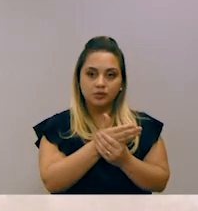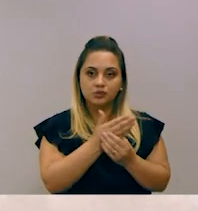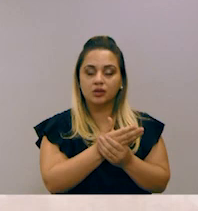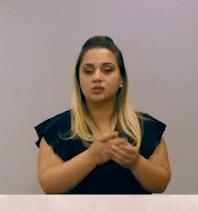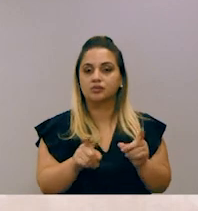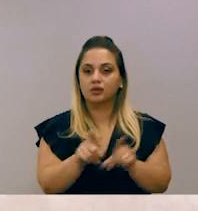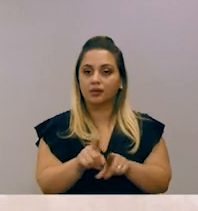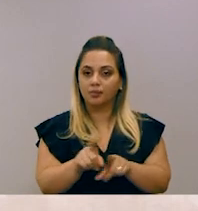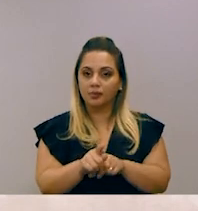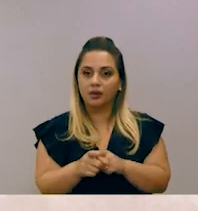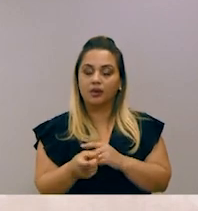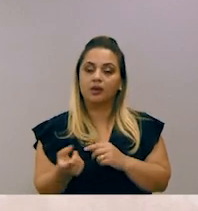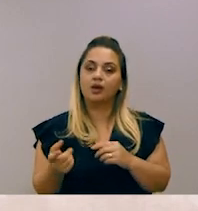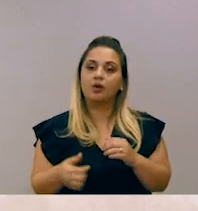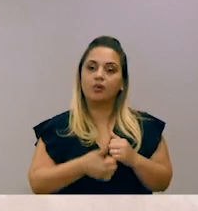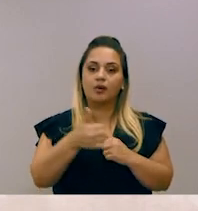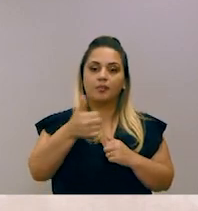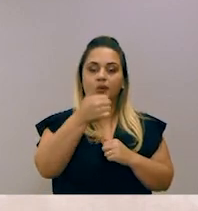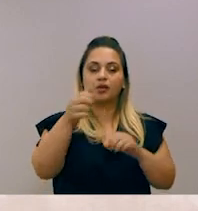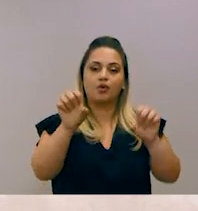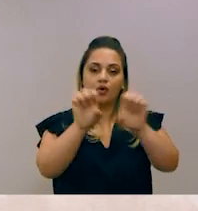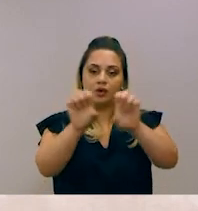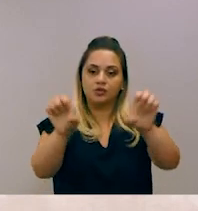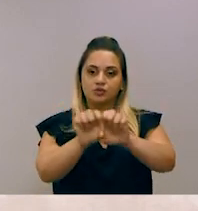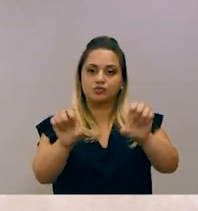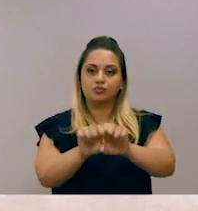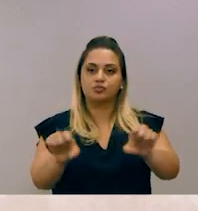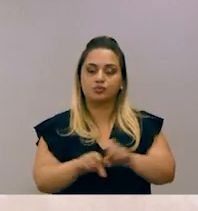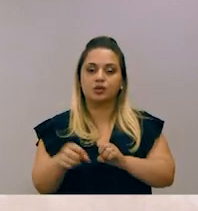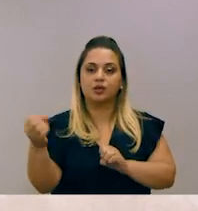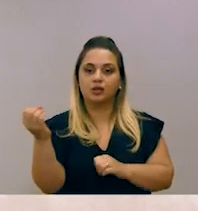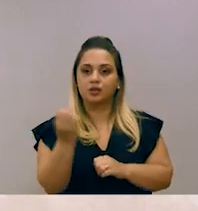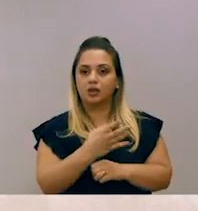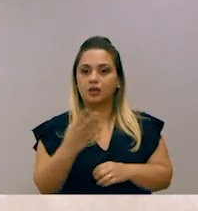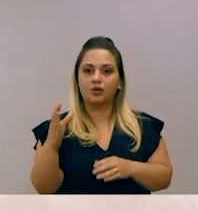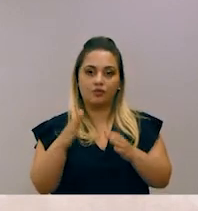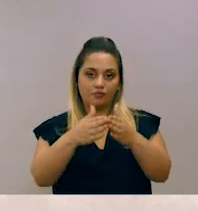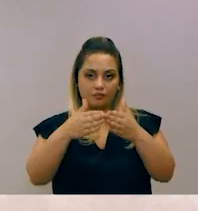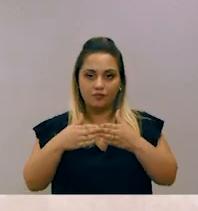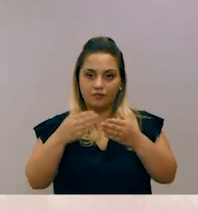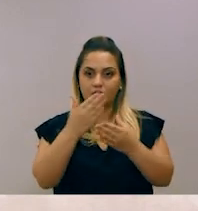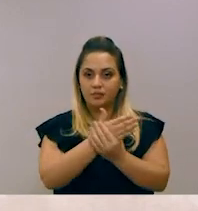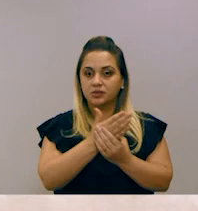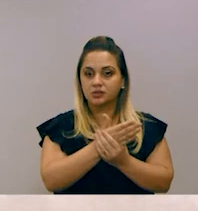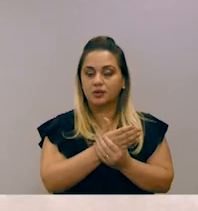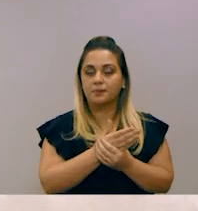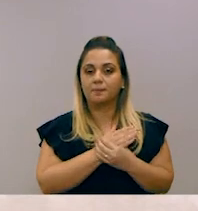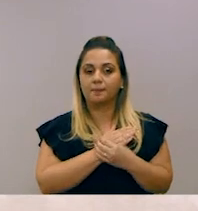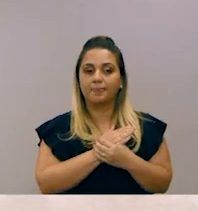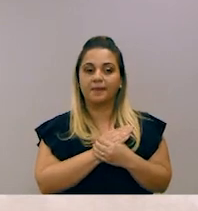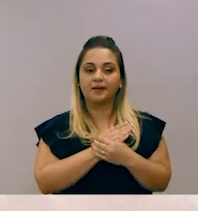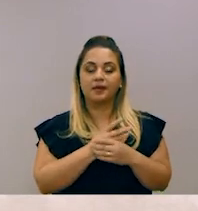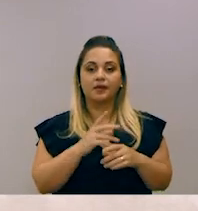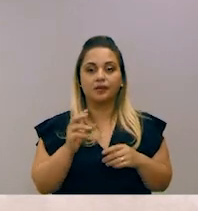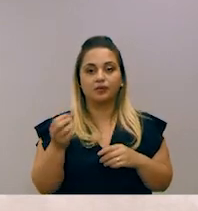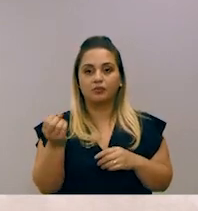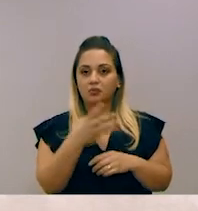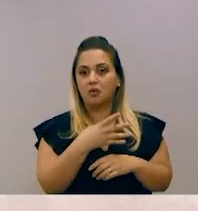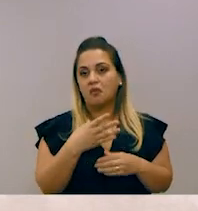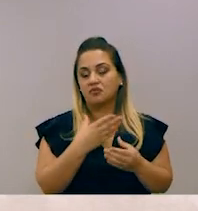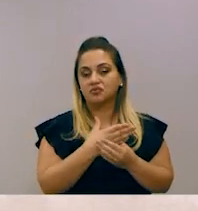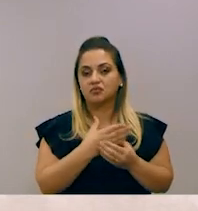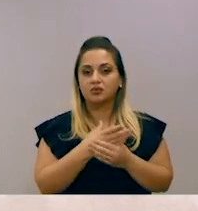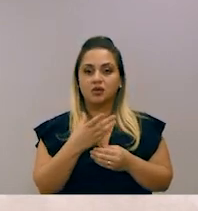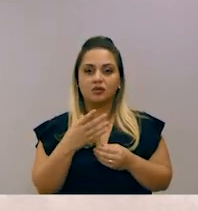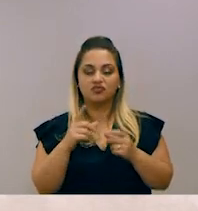new petition. And we're also going to predict the best structure of the new petition. Even though most of the petitions,